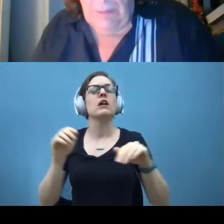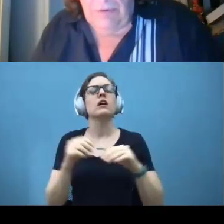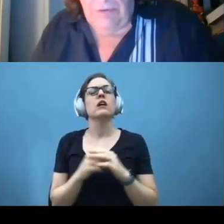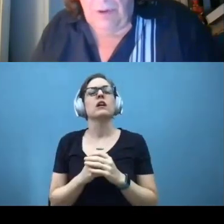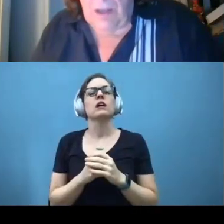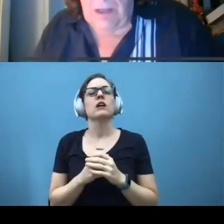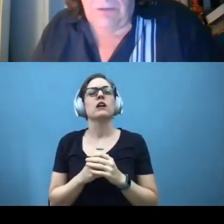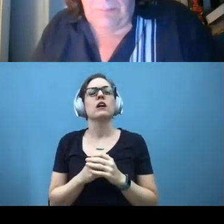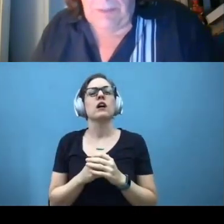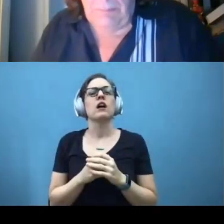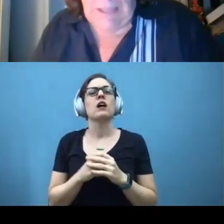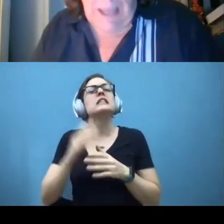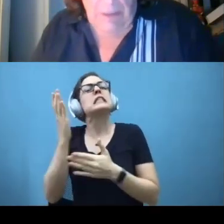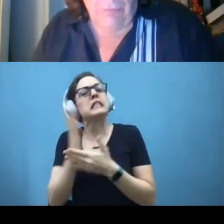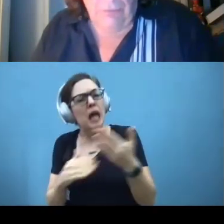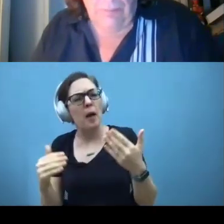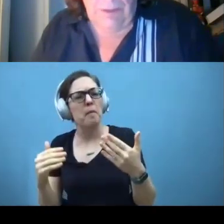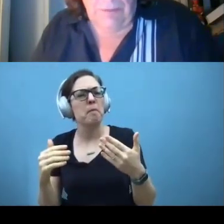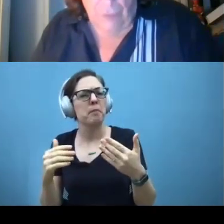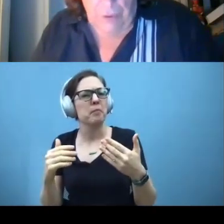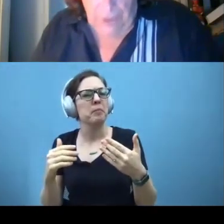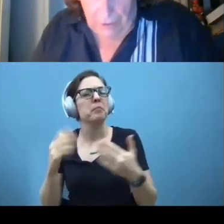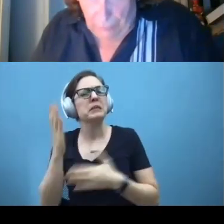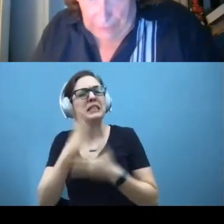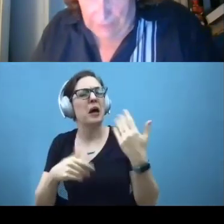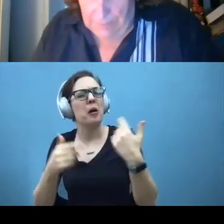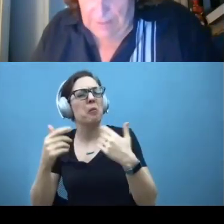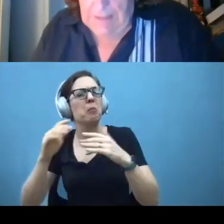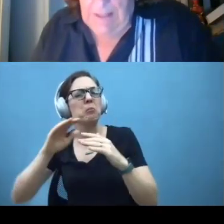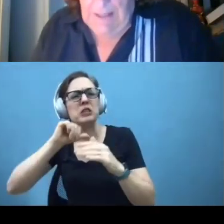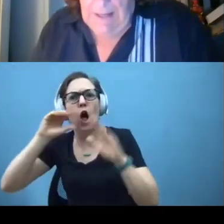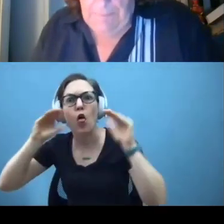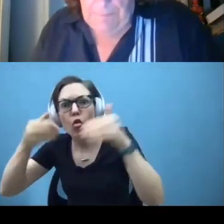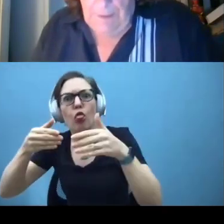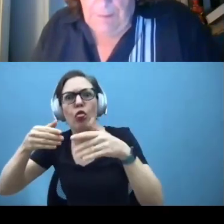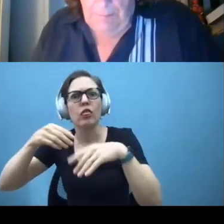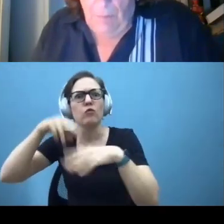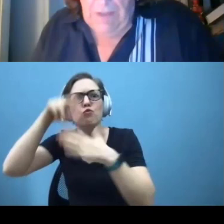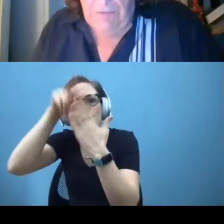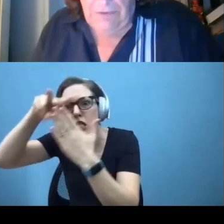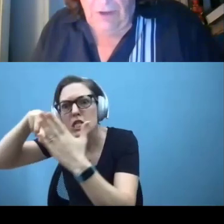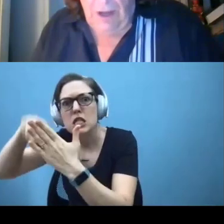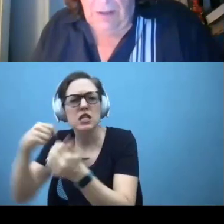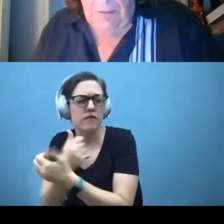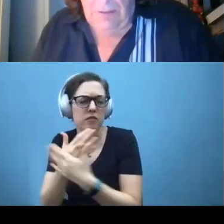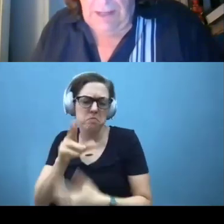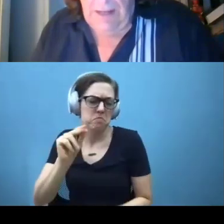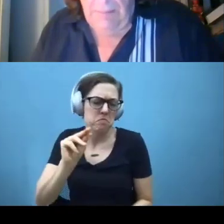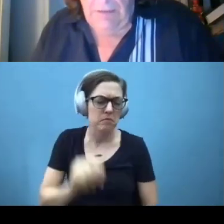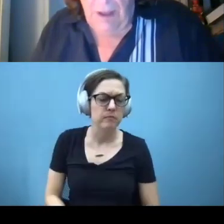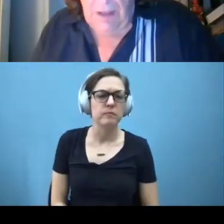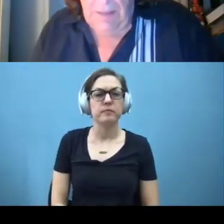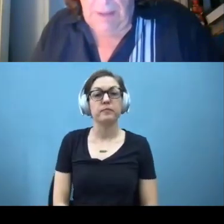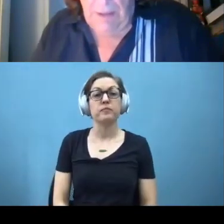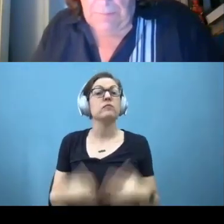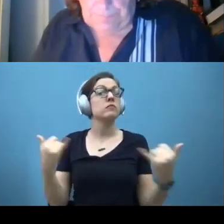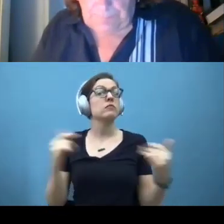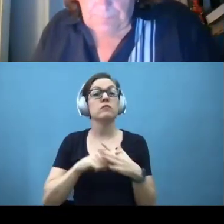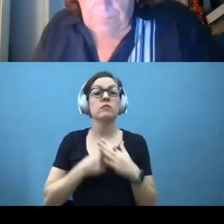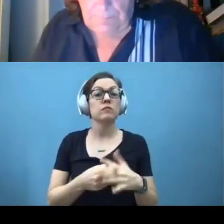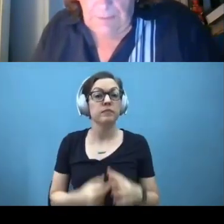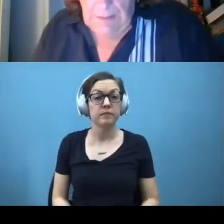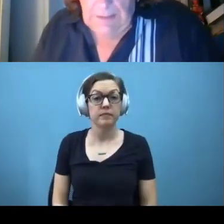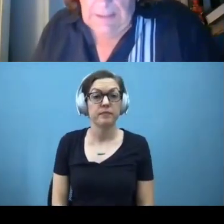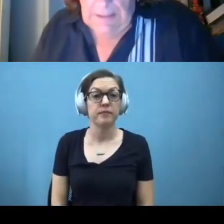few exceptions, we're not going to just be plowing through them and droning on reading them. But I wanted to start today by talking about